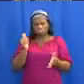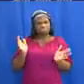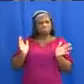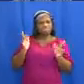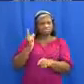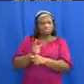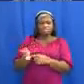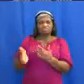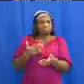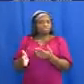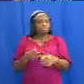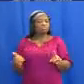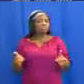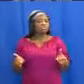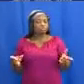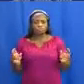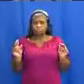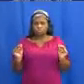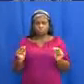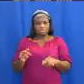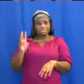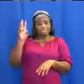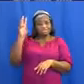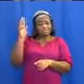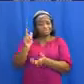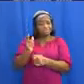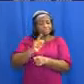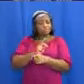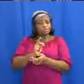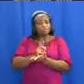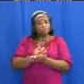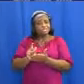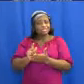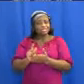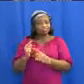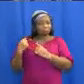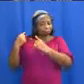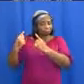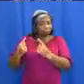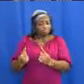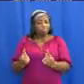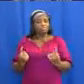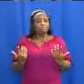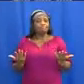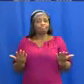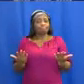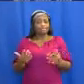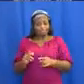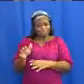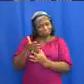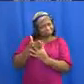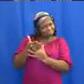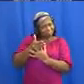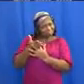down. It has been 6 weeks since that appeal, and within that